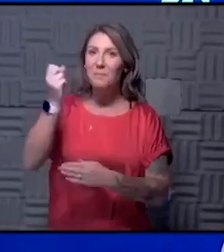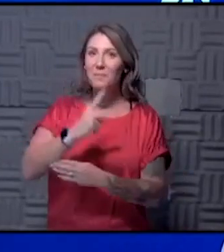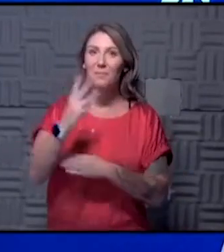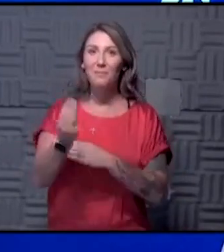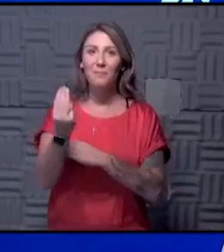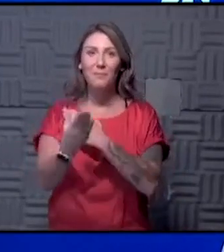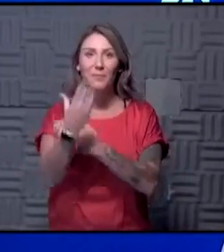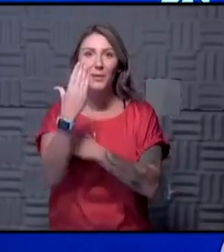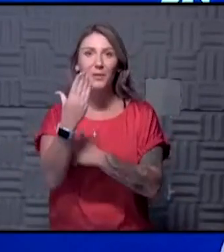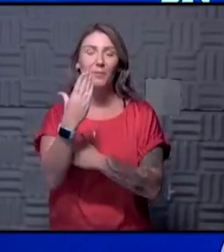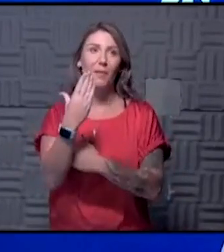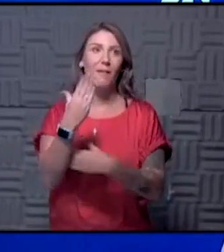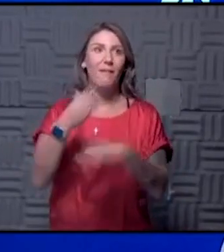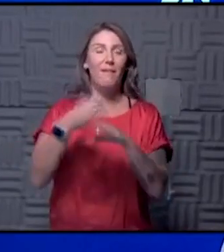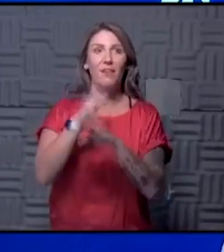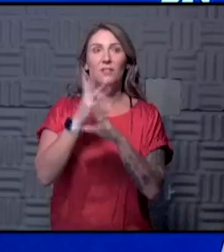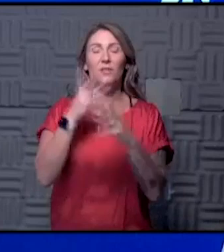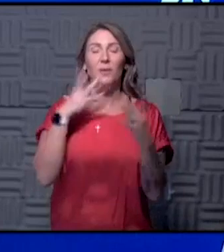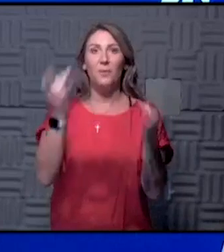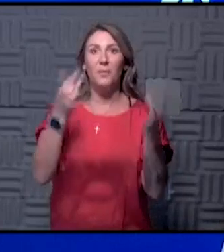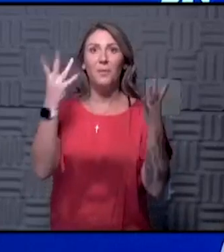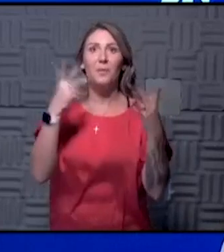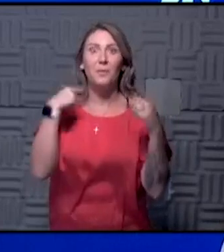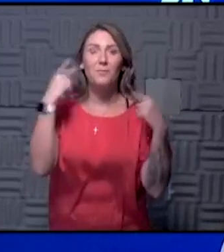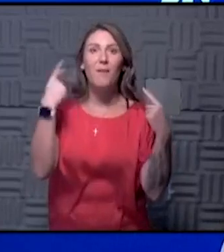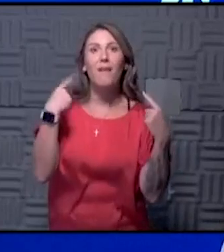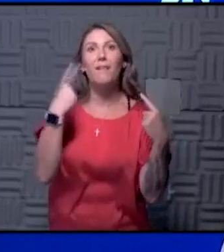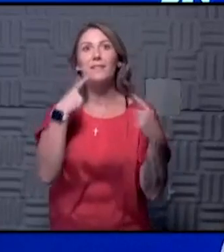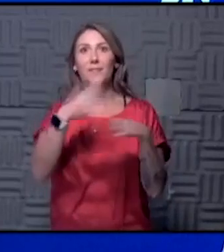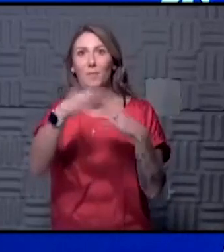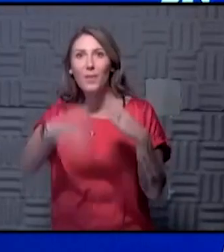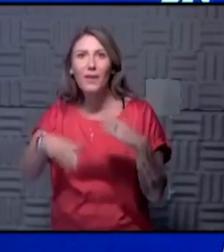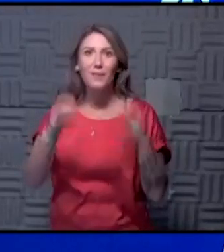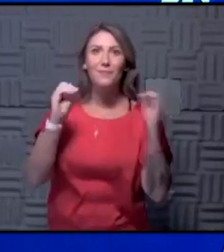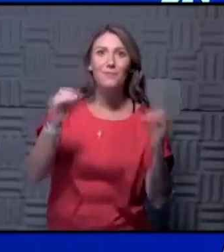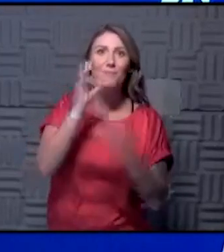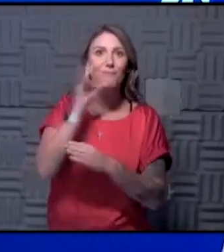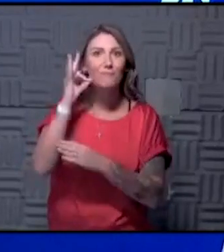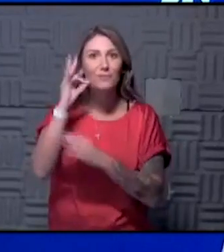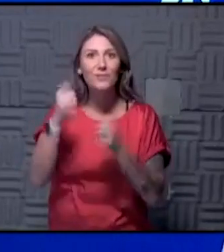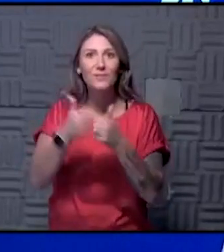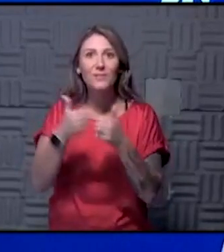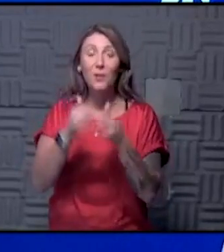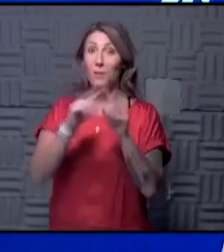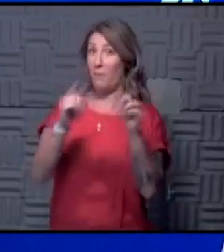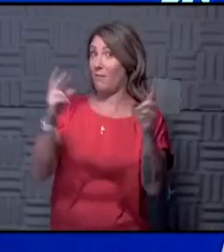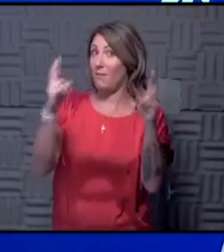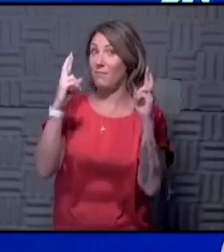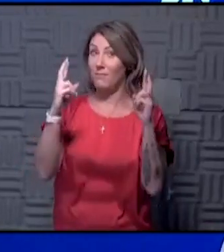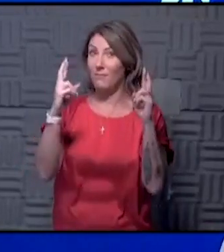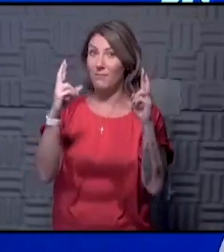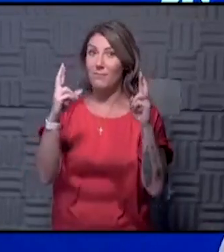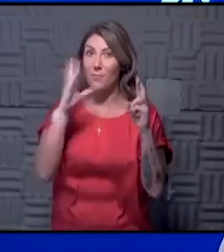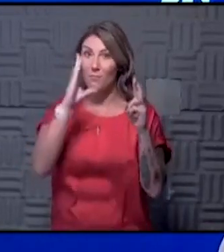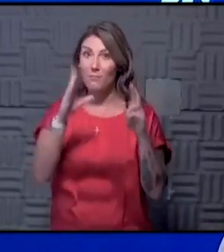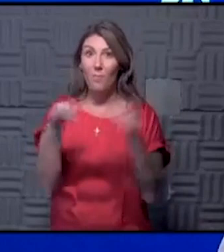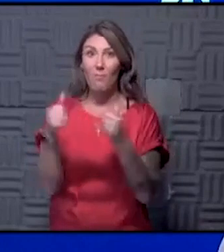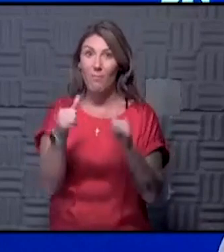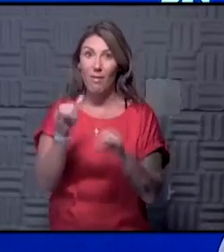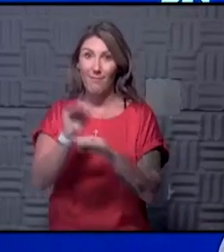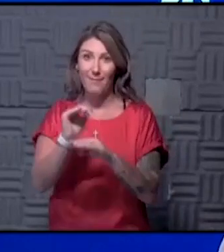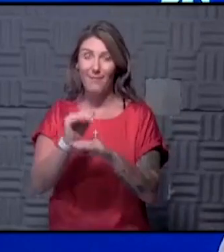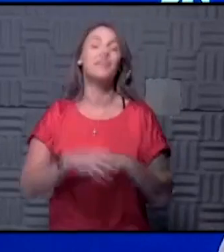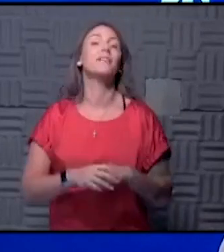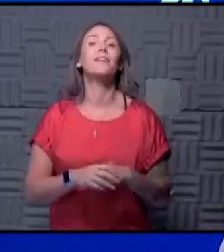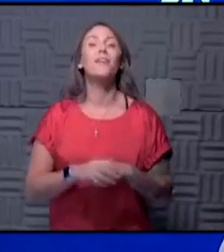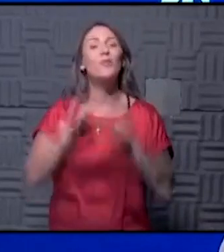Monday morning after a tumultuous weekend and no Chiefs game. But fortunately, hopefully, keeping our fingers crossed, they're going to be playing tonight. We've